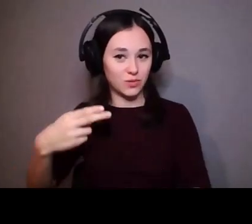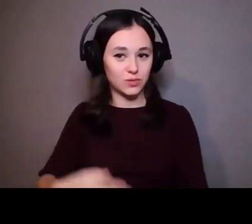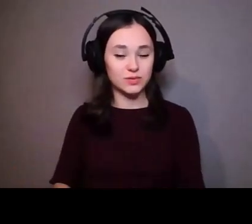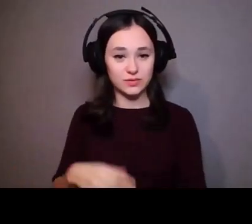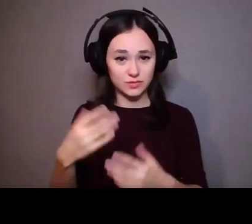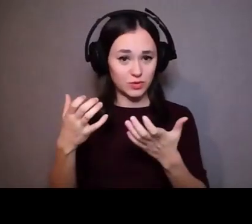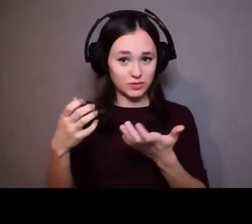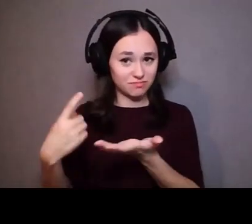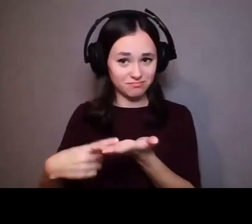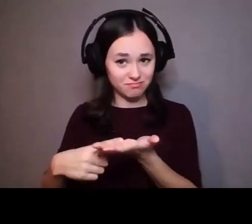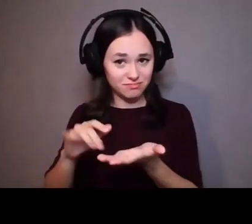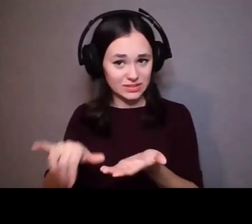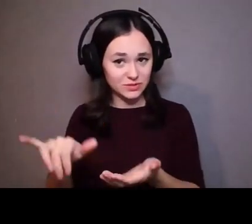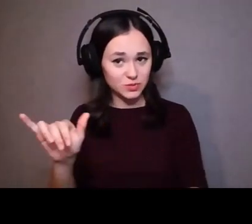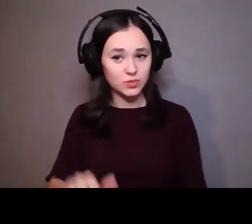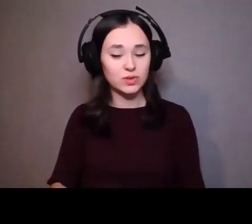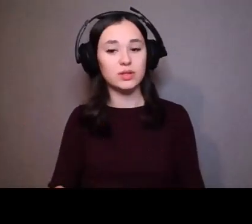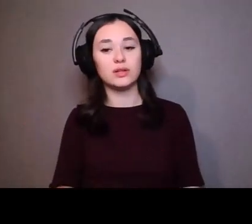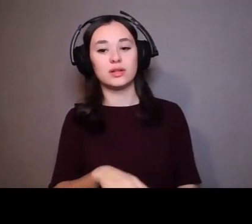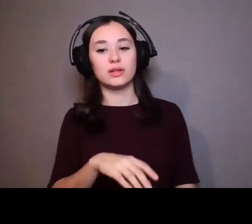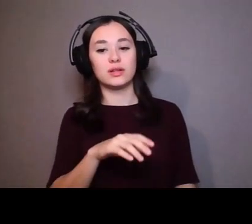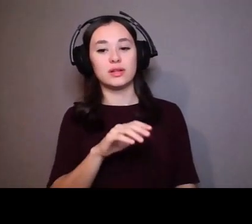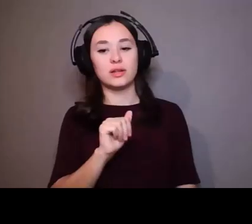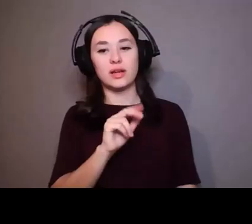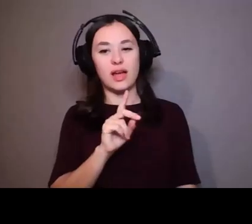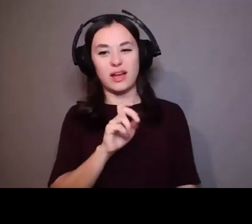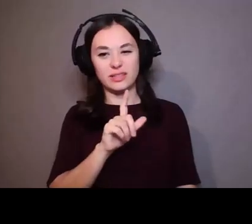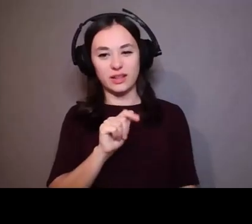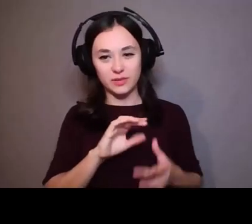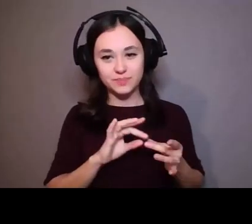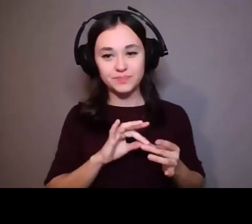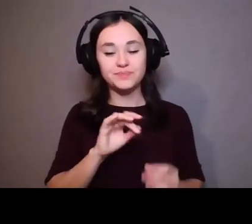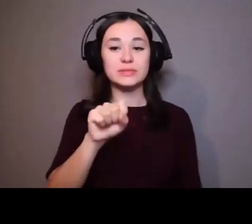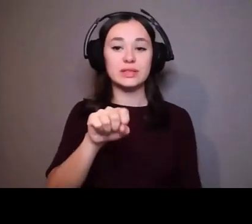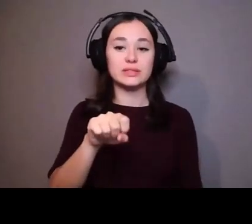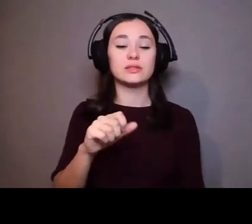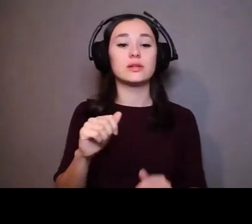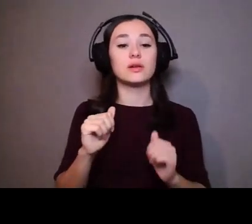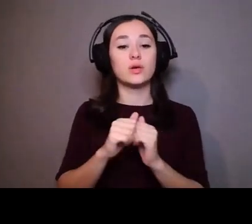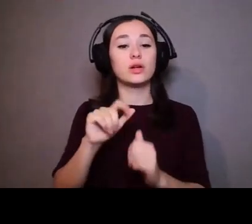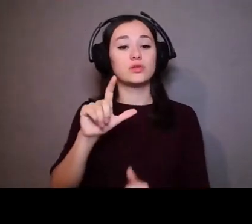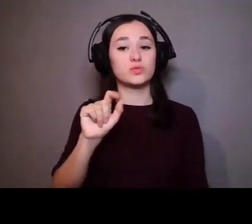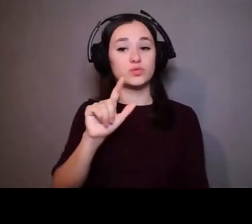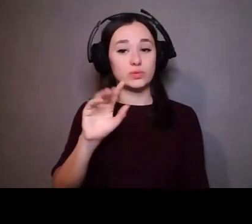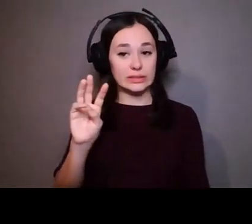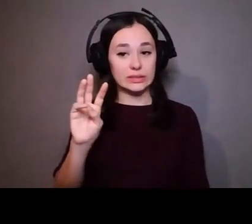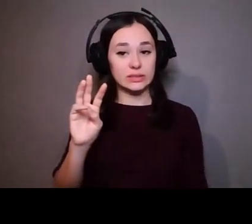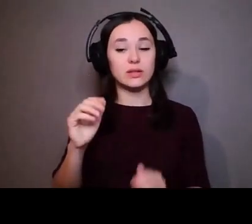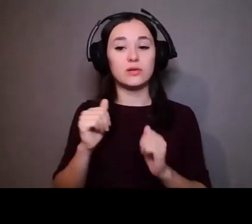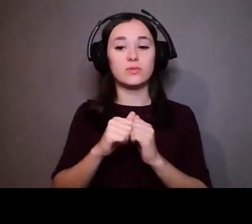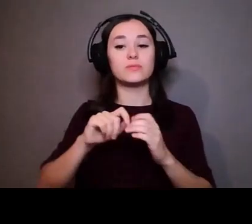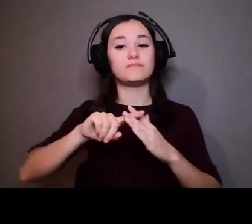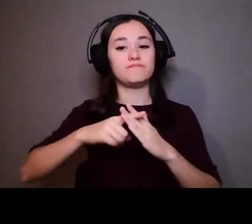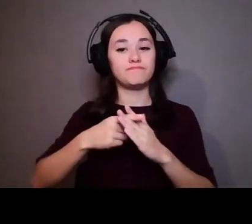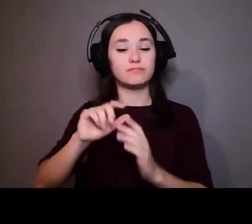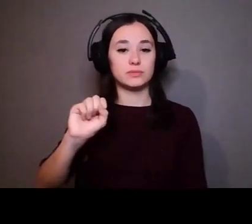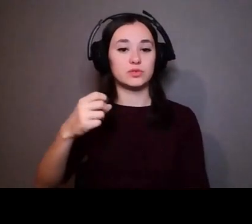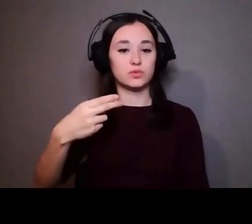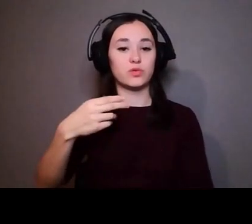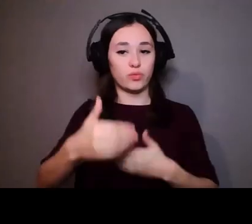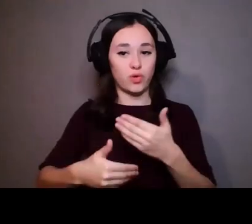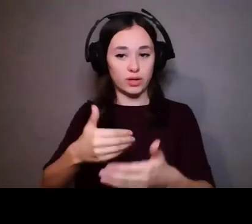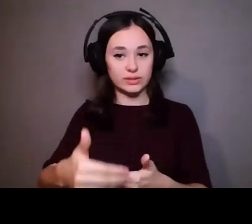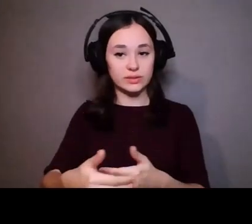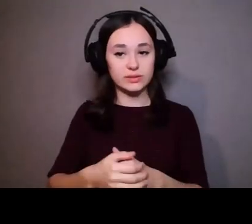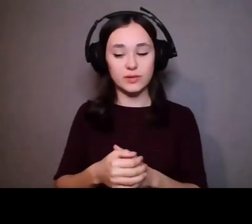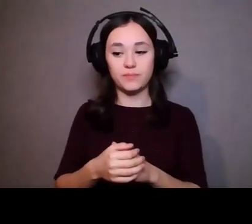Yes. So as we move into the new year, we are going to be continuing a stakeholder process. This is, again, just